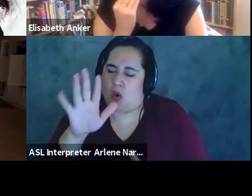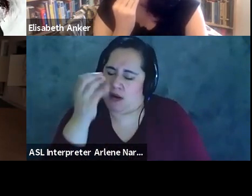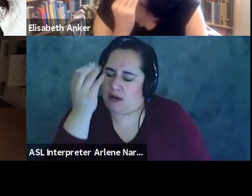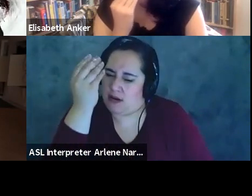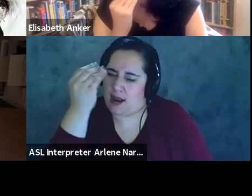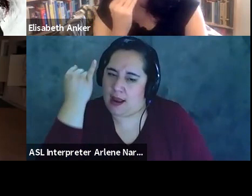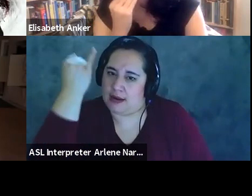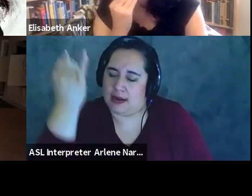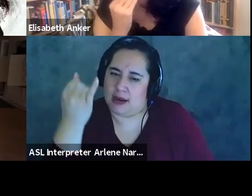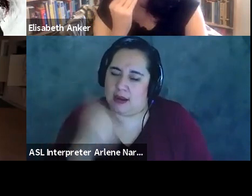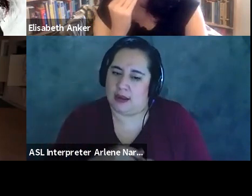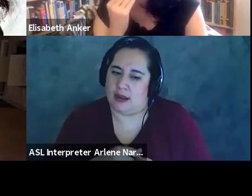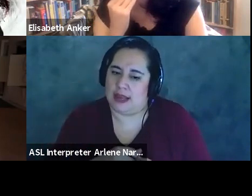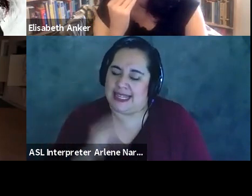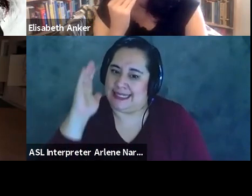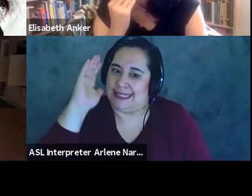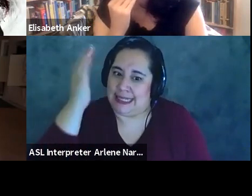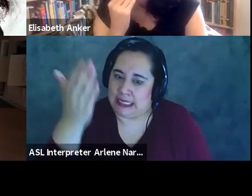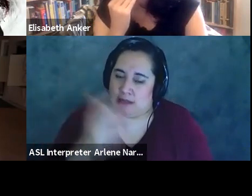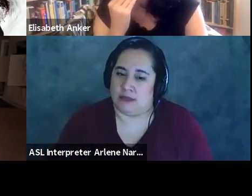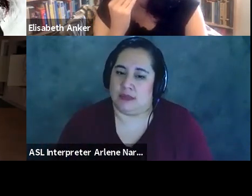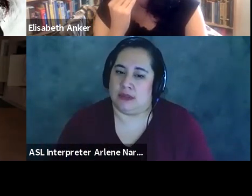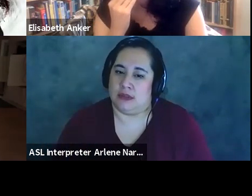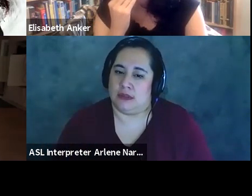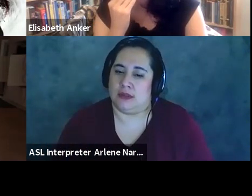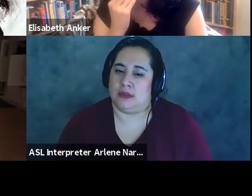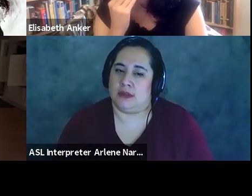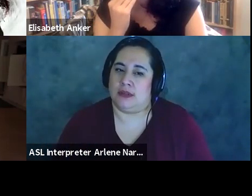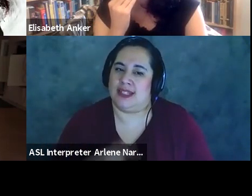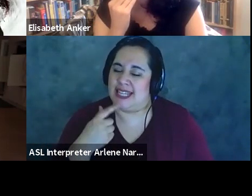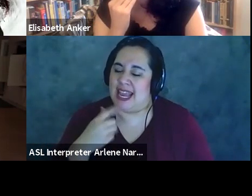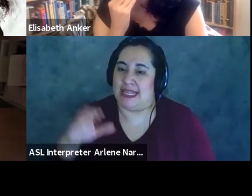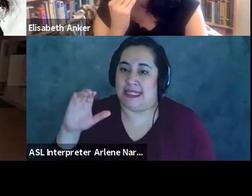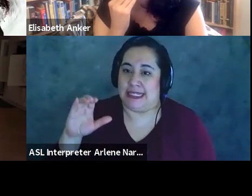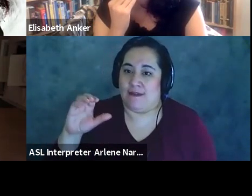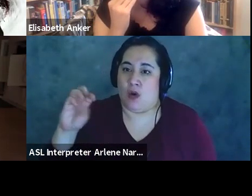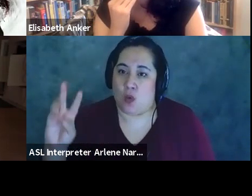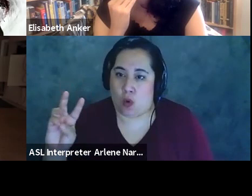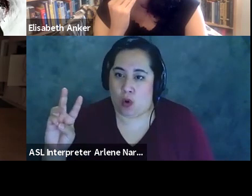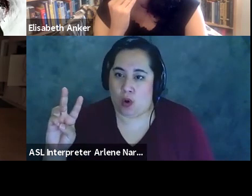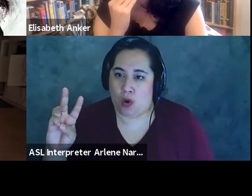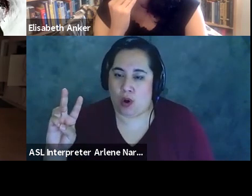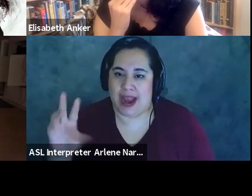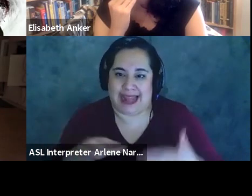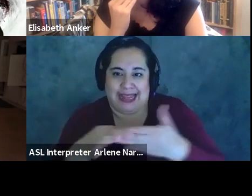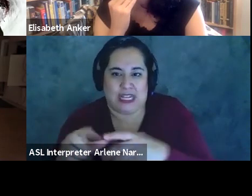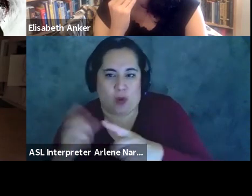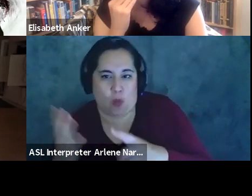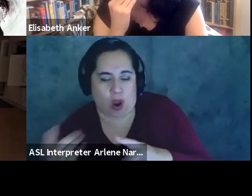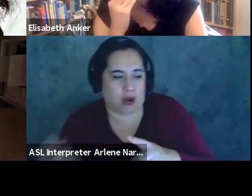to be that civil war is an outcome of the declaration of